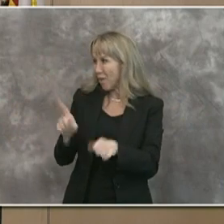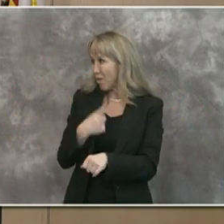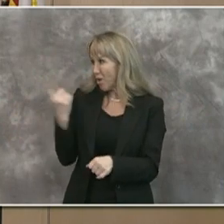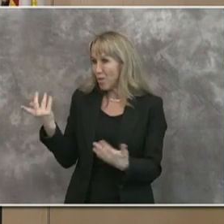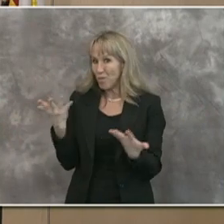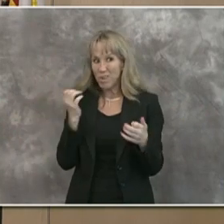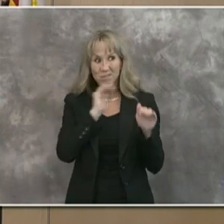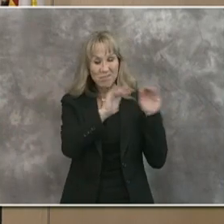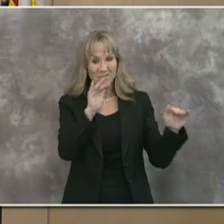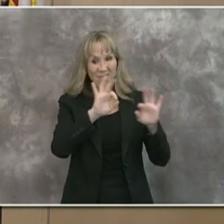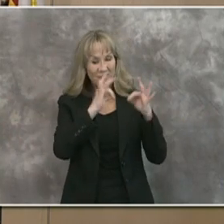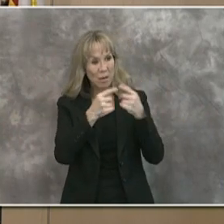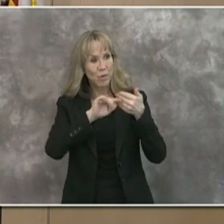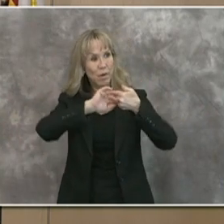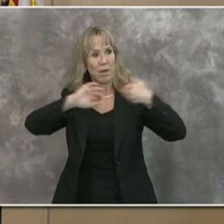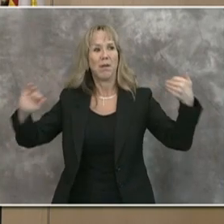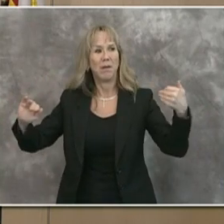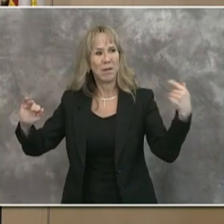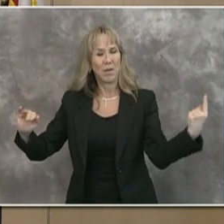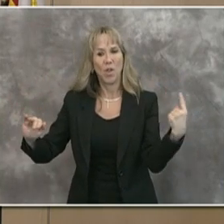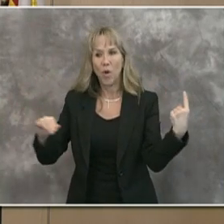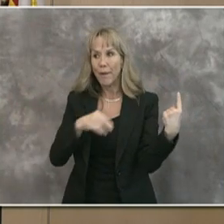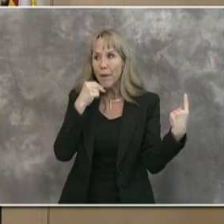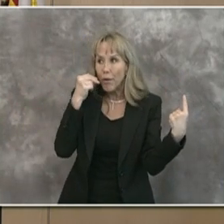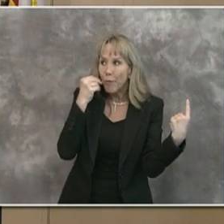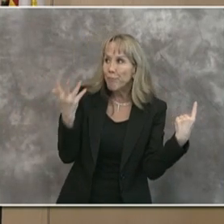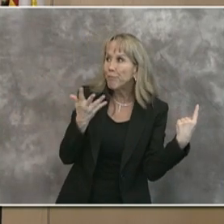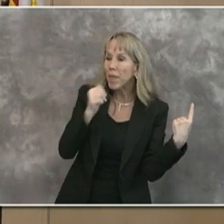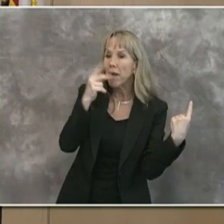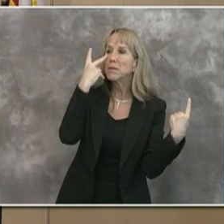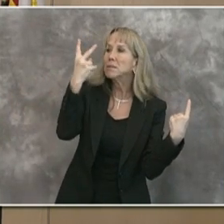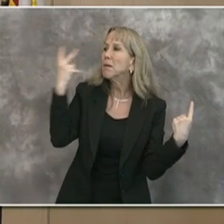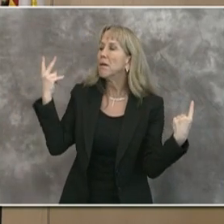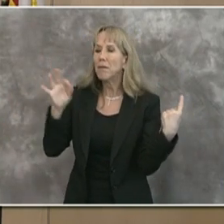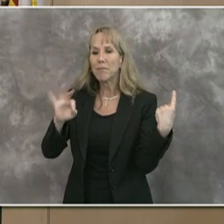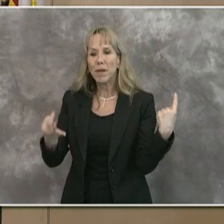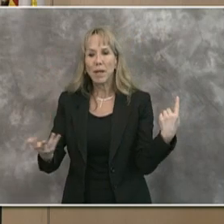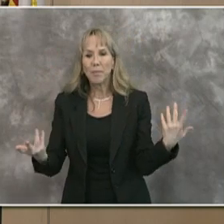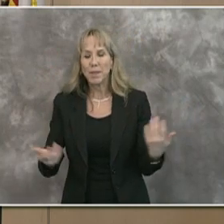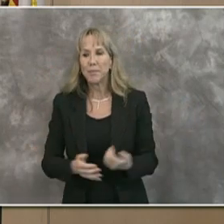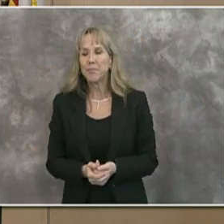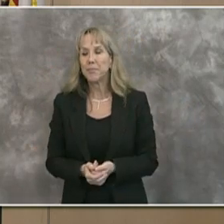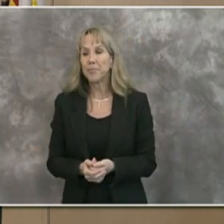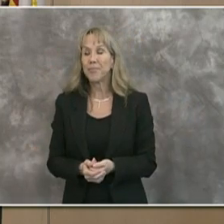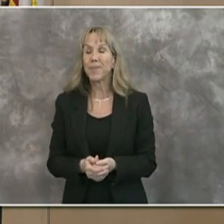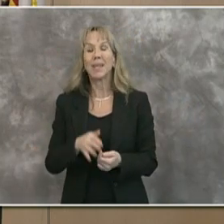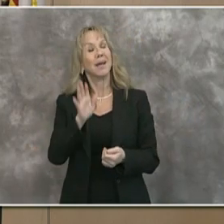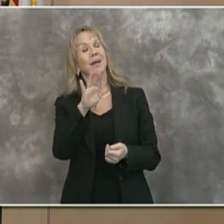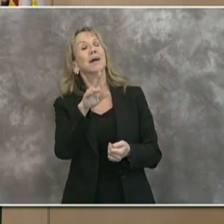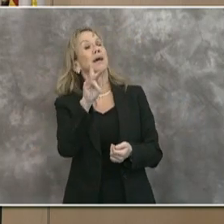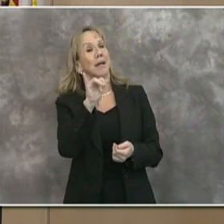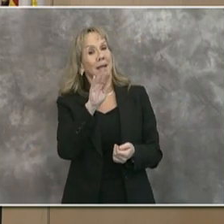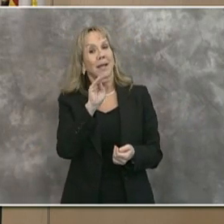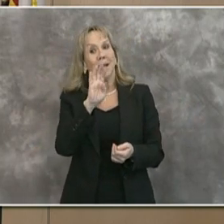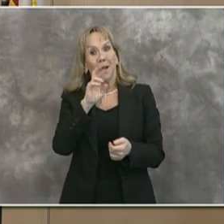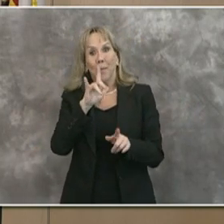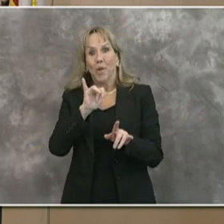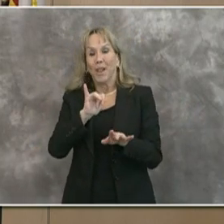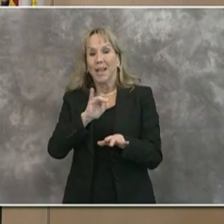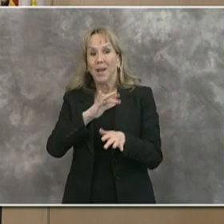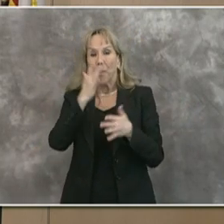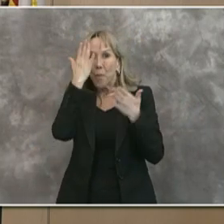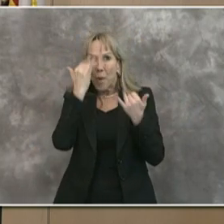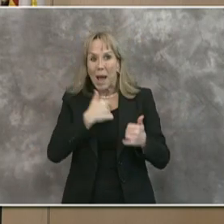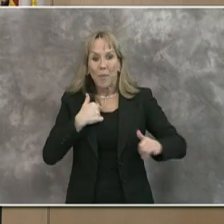that they stay alone in their homes and not see a family member? So Kimberly, the whole reason for us doing all of